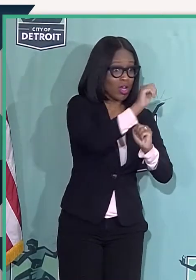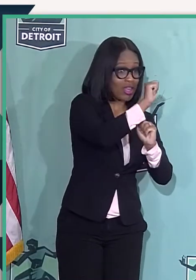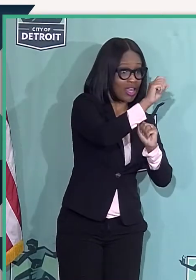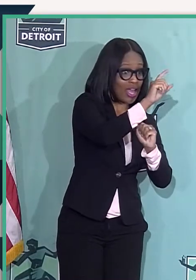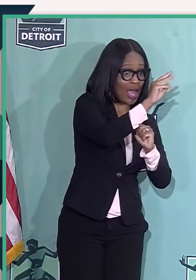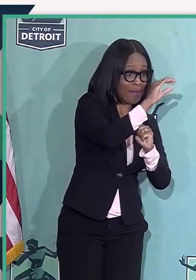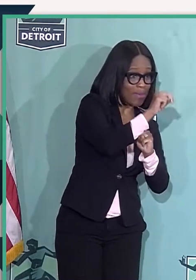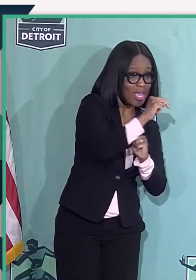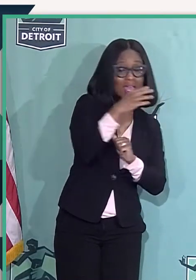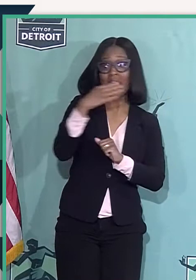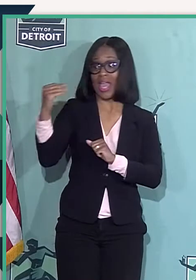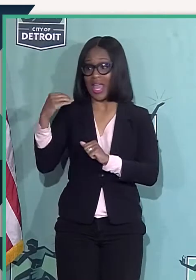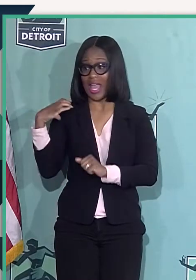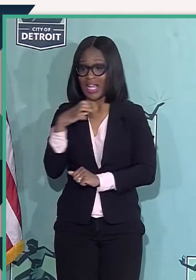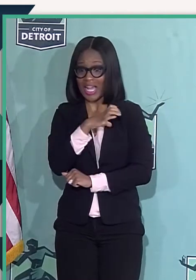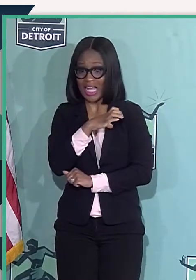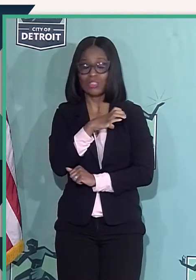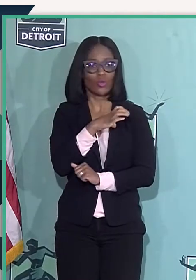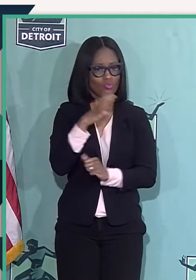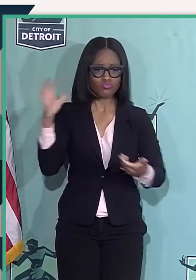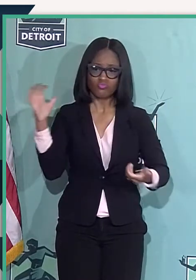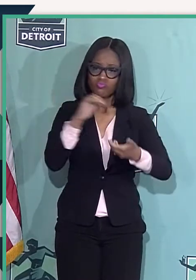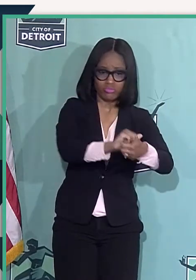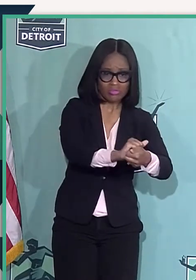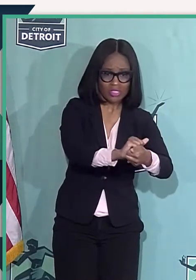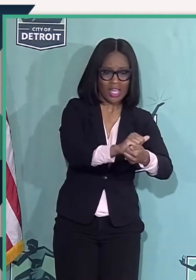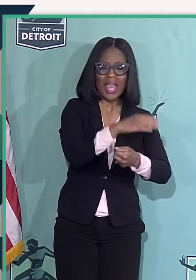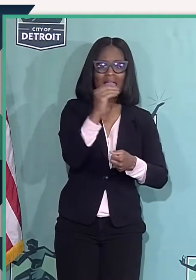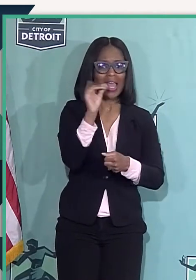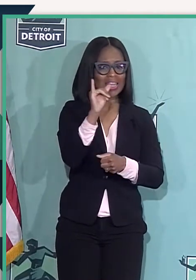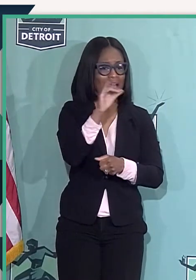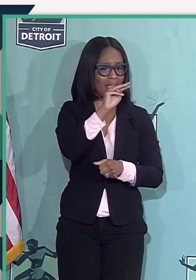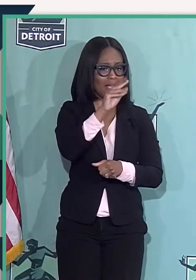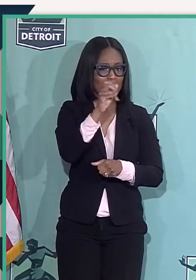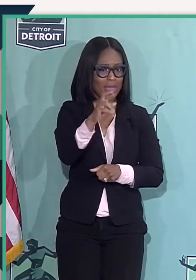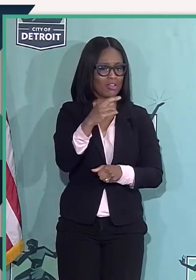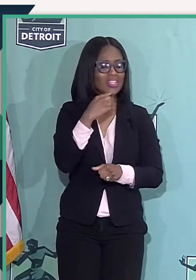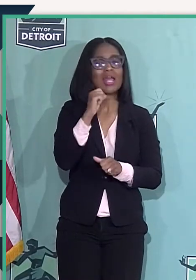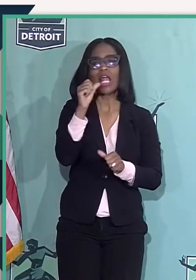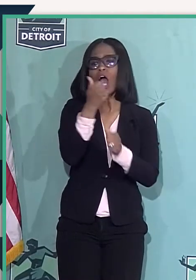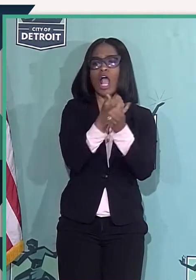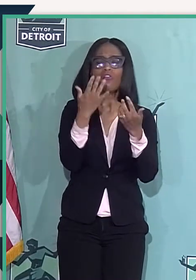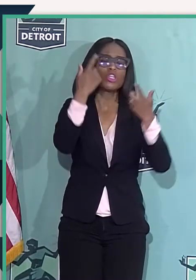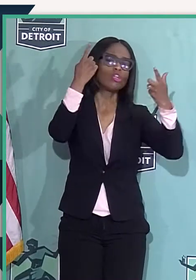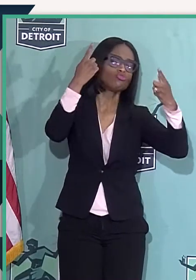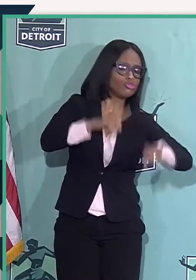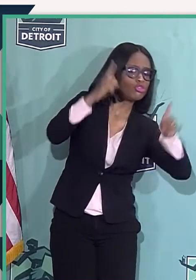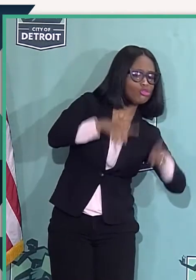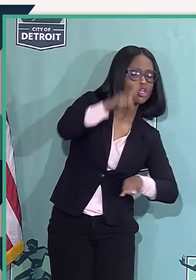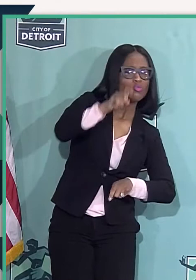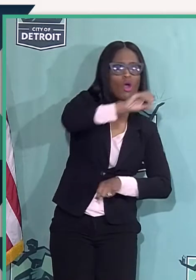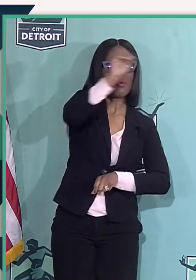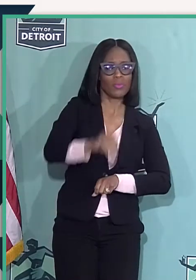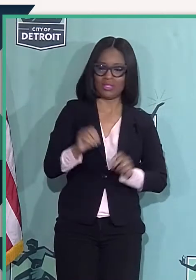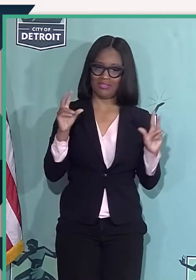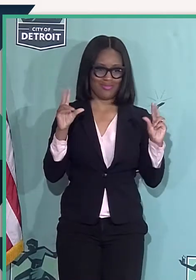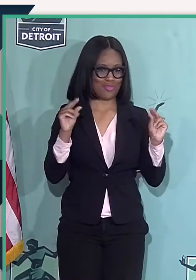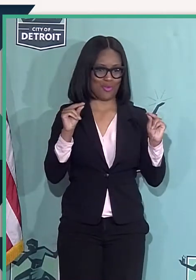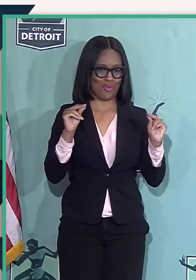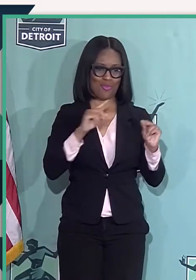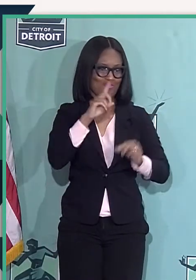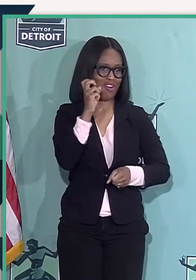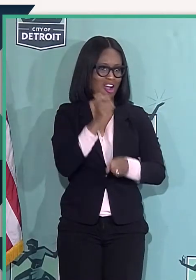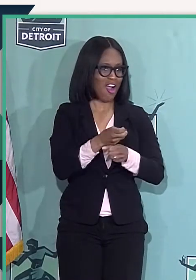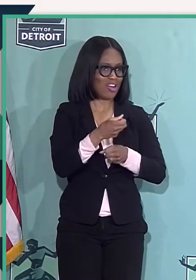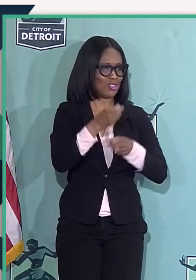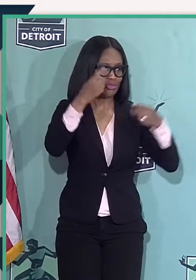well as the council. And to the mayor's point, they're not everything that we agreed on, absolutely not. It's hard to make decisions, but we